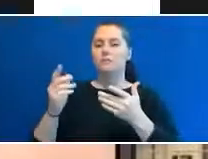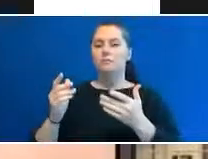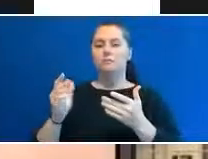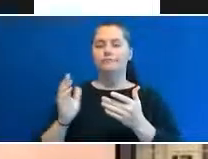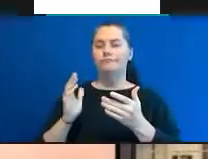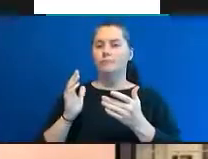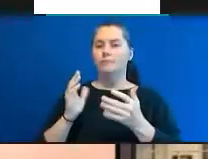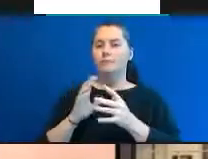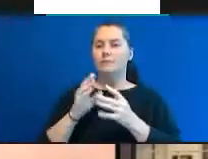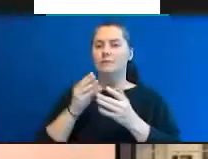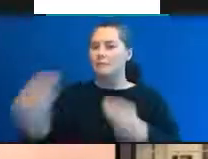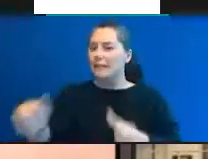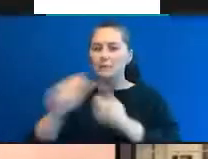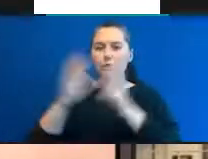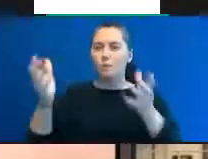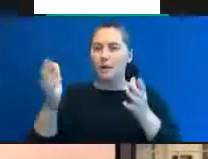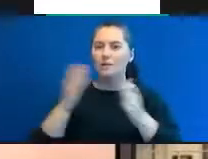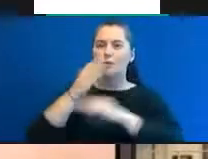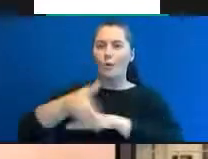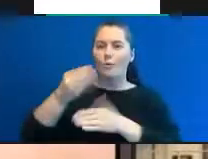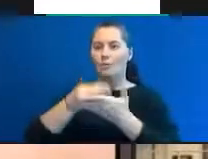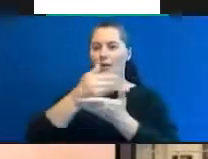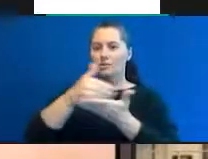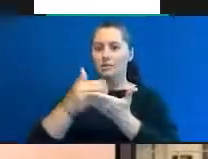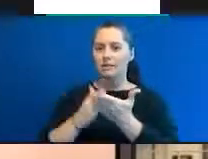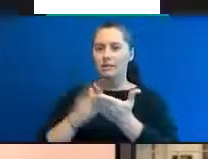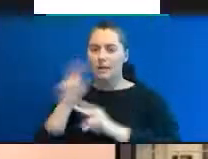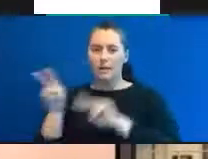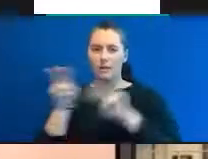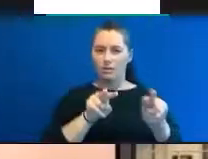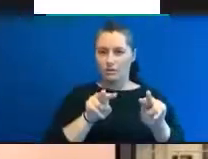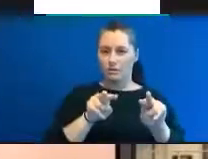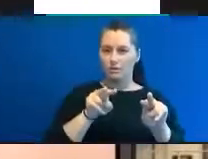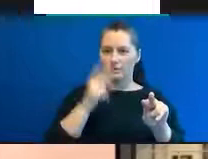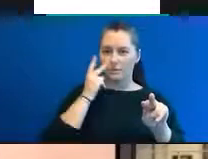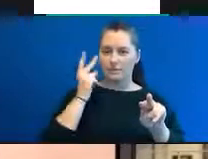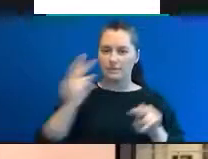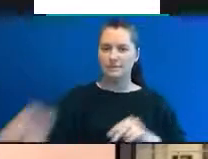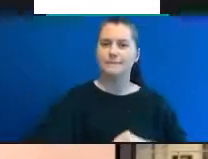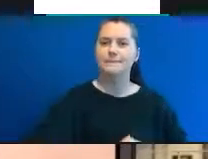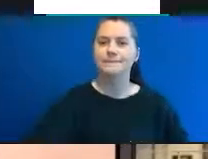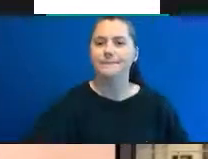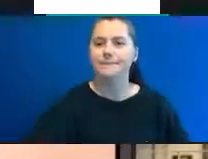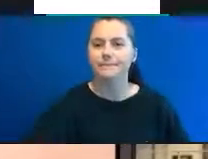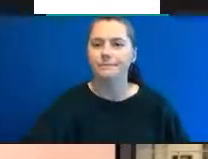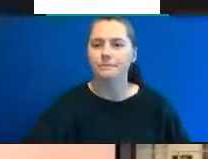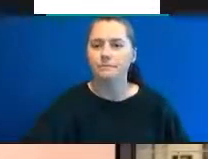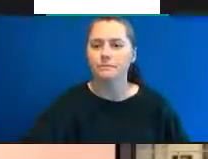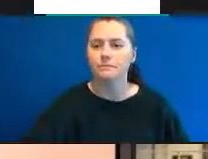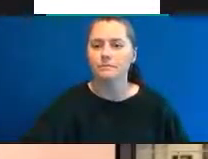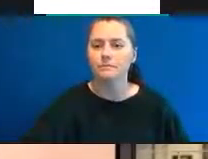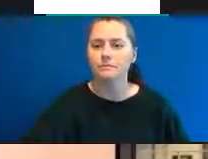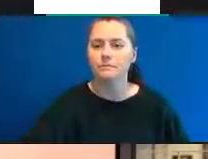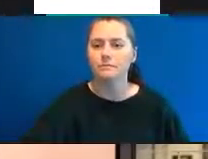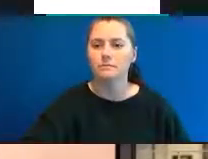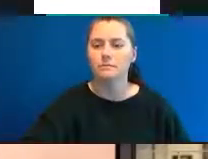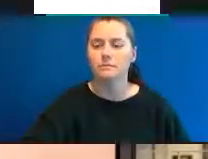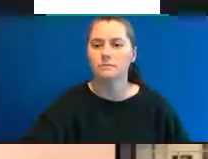into here one of these budgets. Now, what we're seeing here is with each of these,